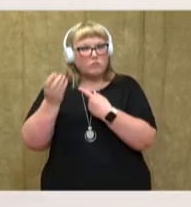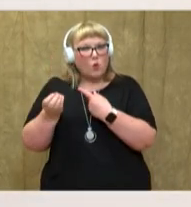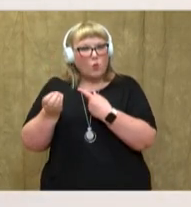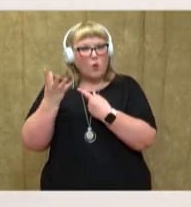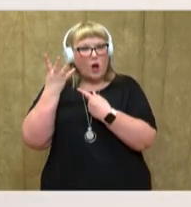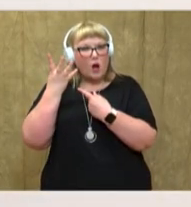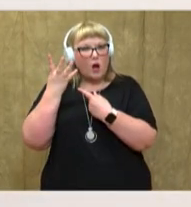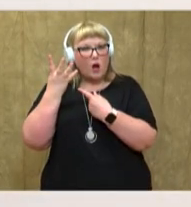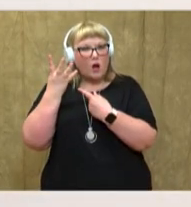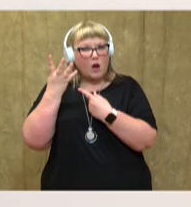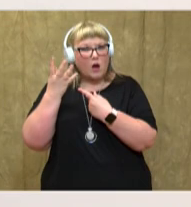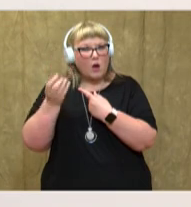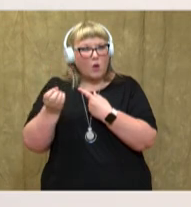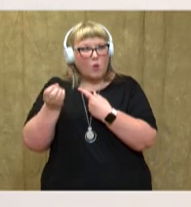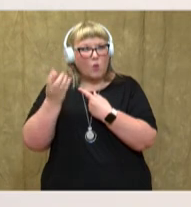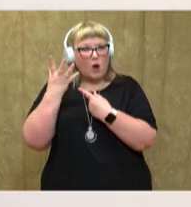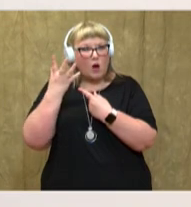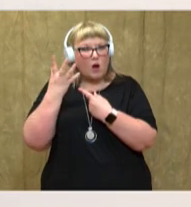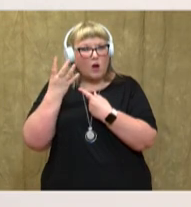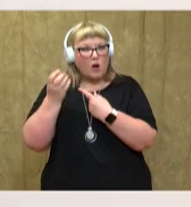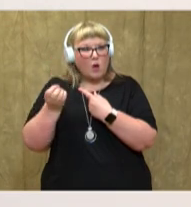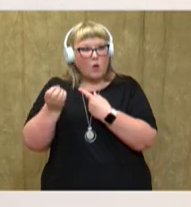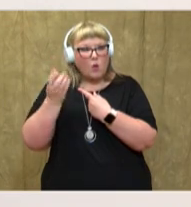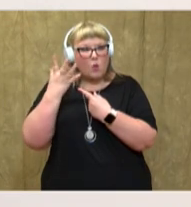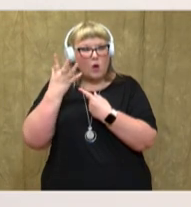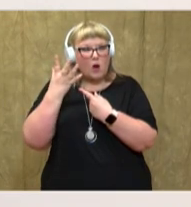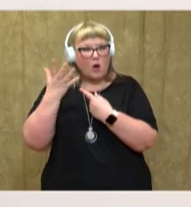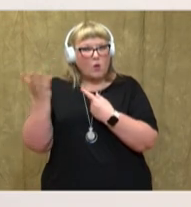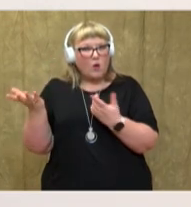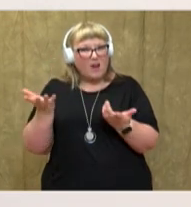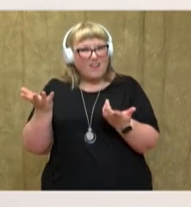What letter or letters is making this sound?